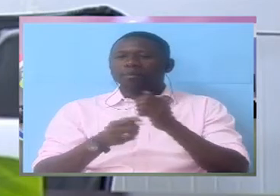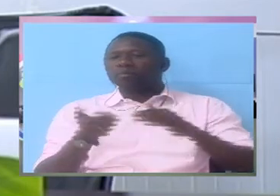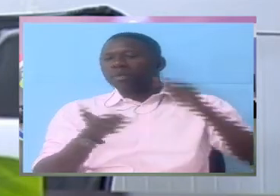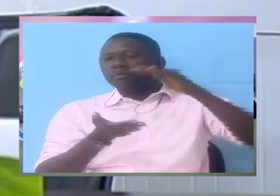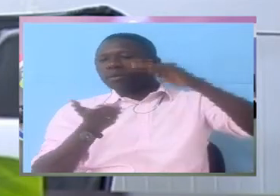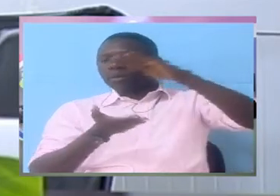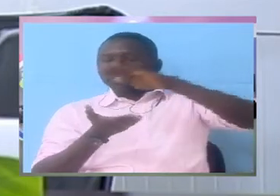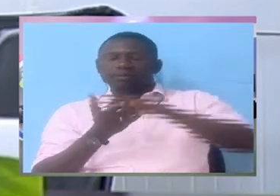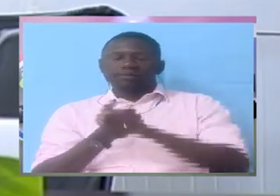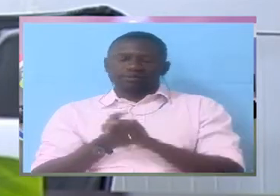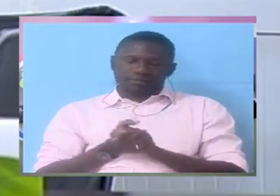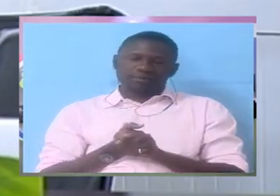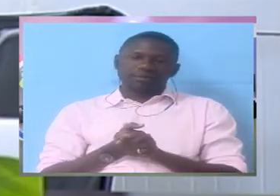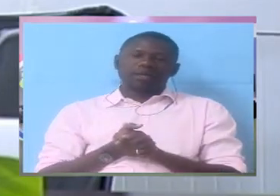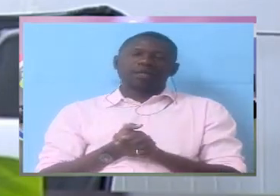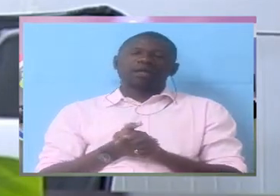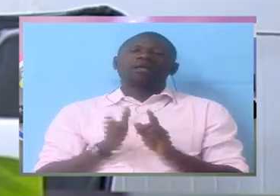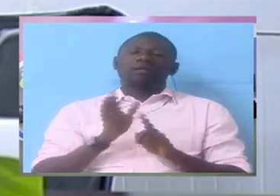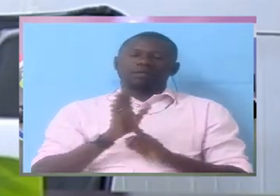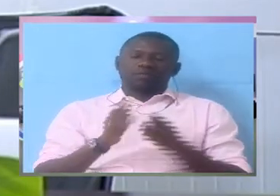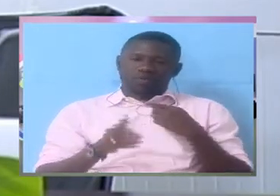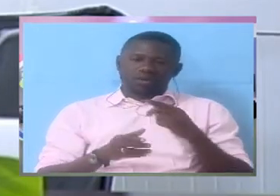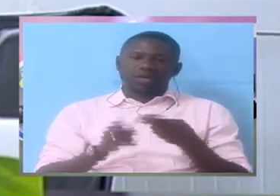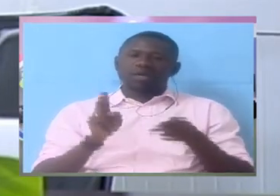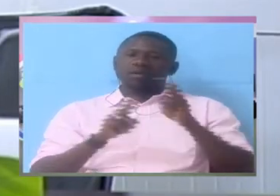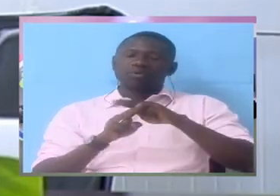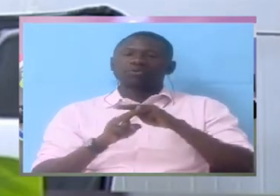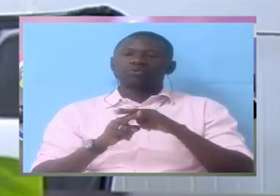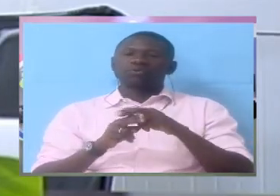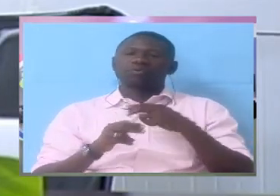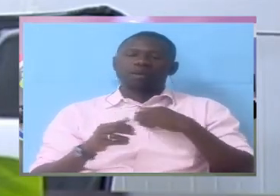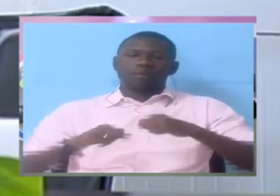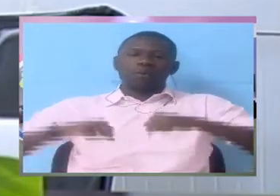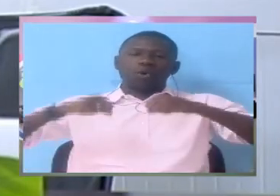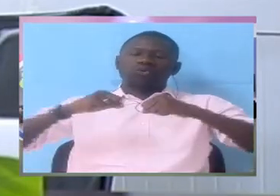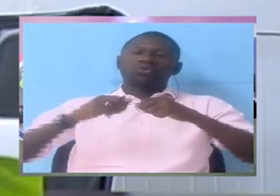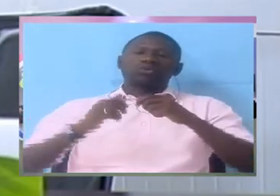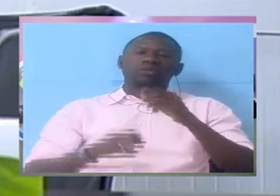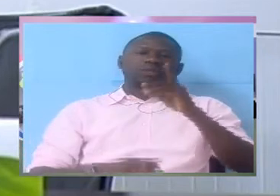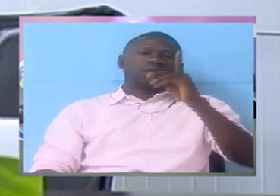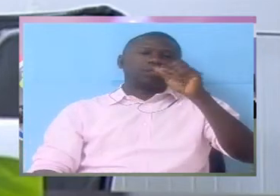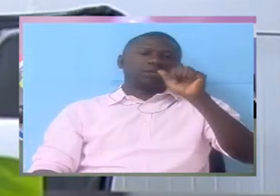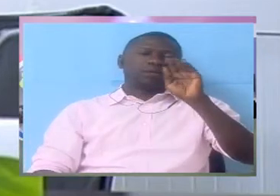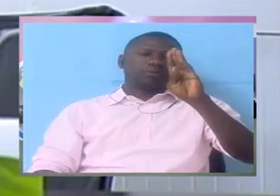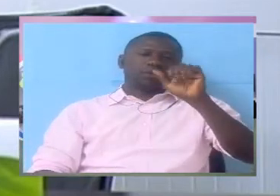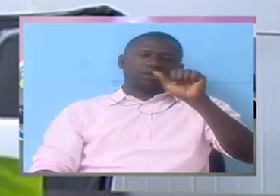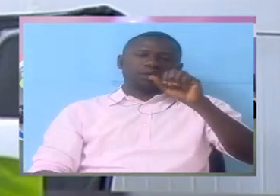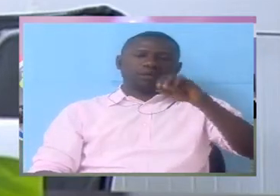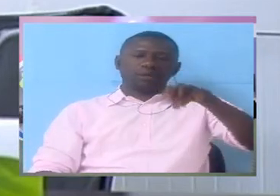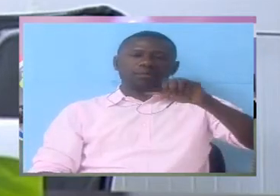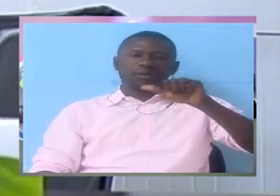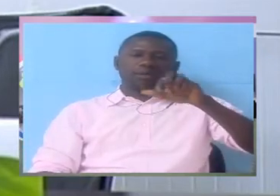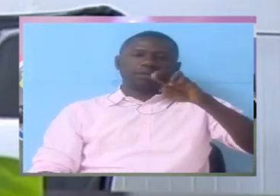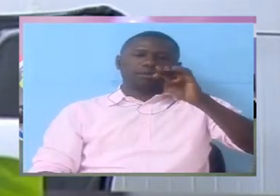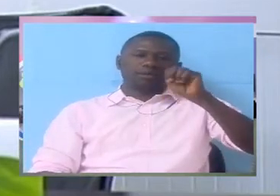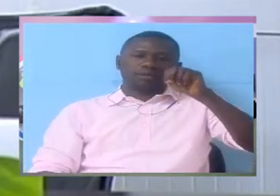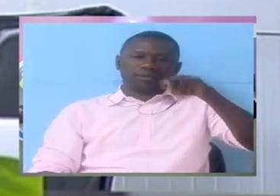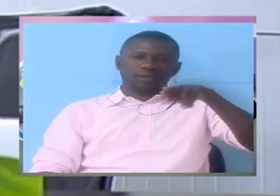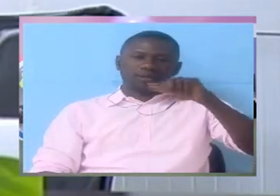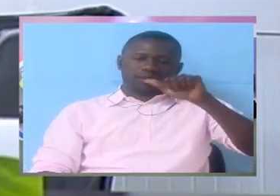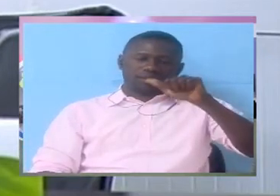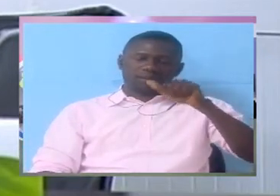Daba Marena. He asked me to come along with him. And these people were operating in Bundung.